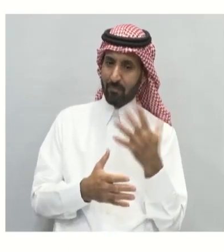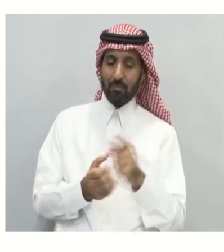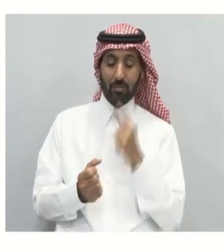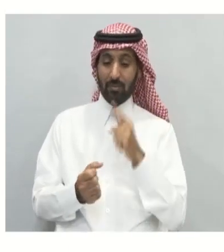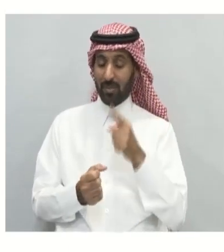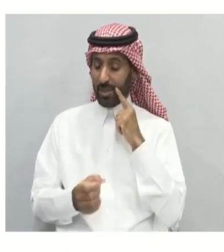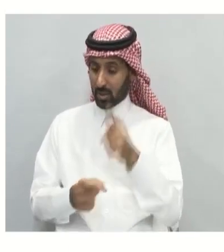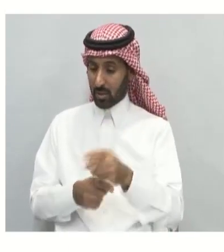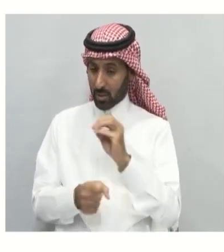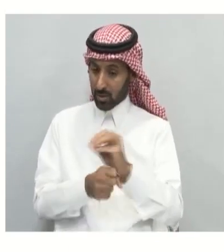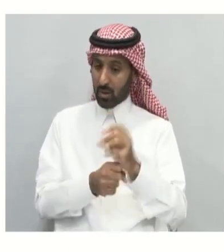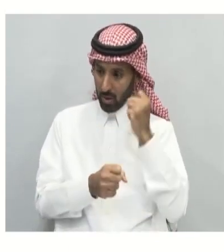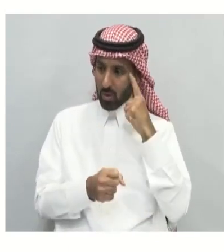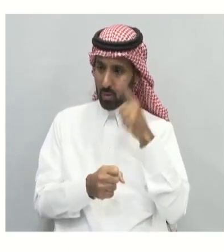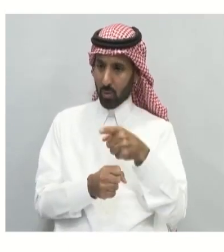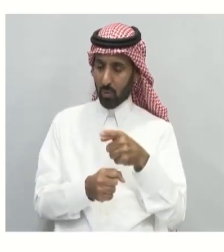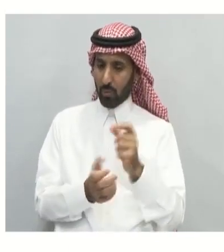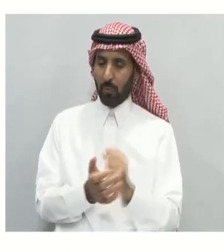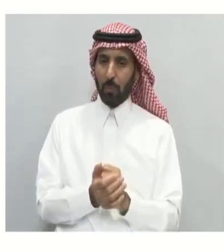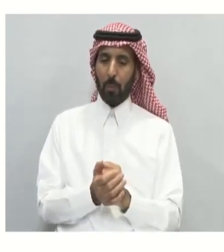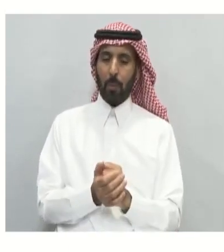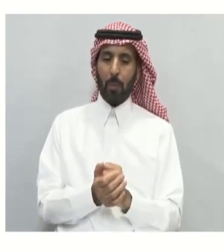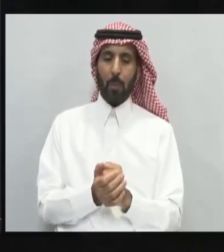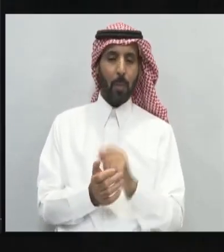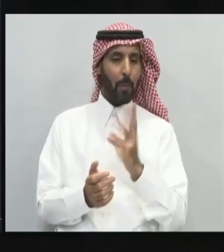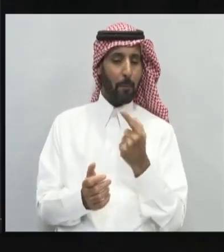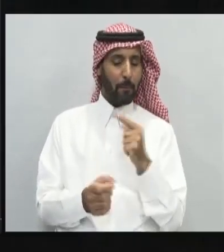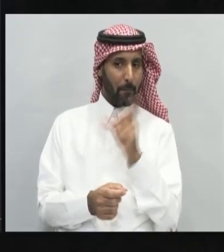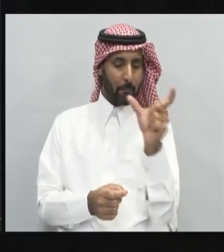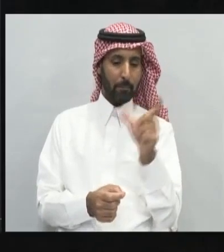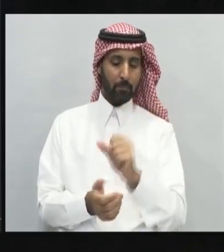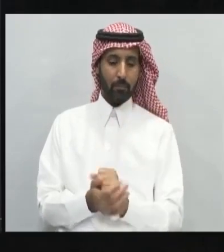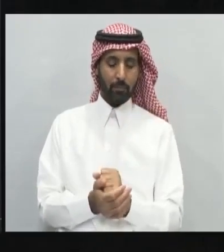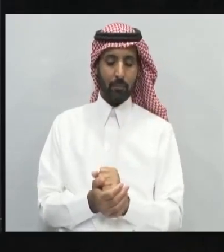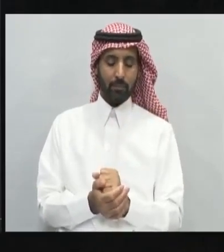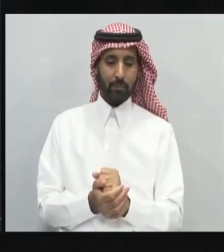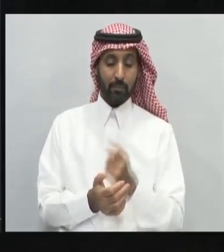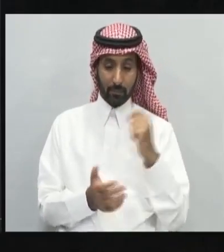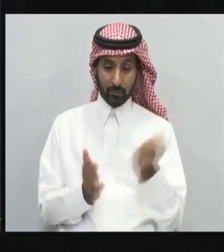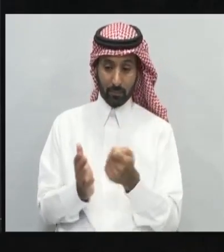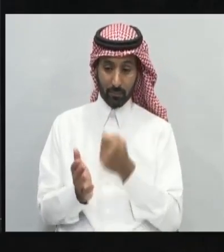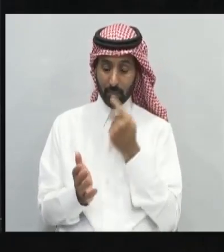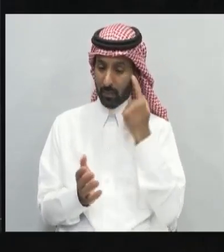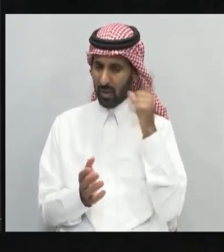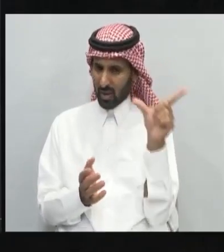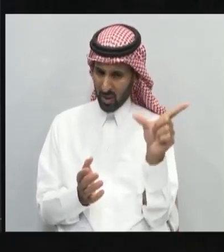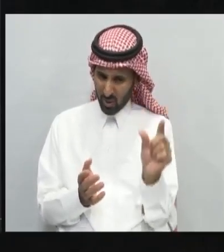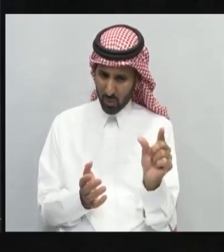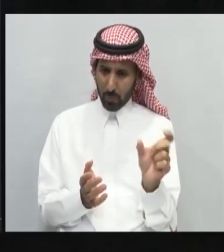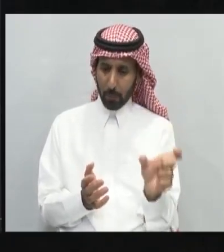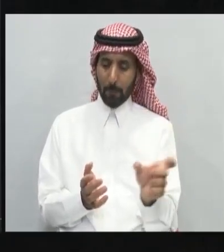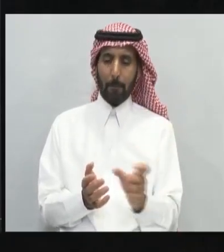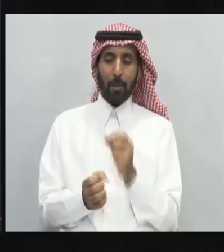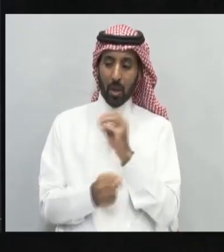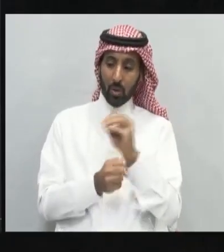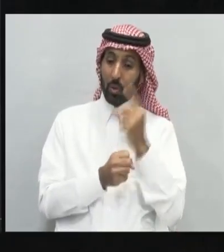he insisted you know about it. What we've done in here, we have written a summary of the, I